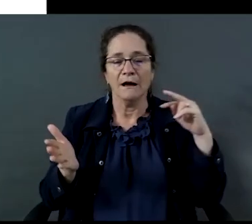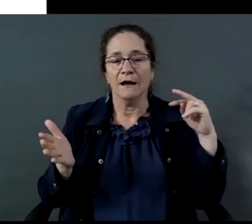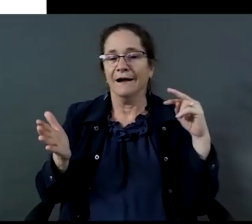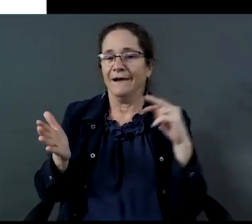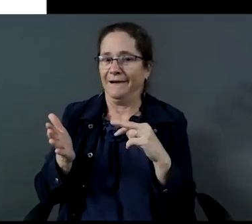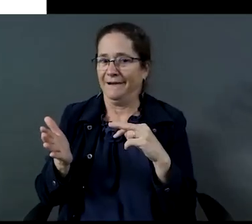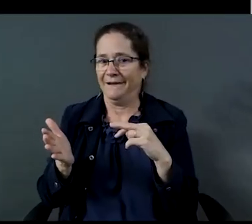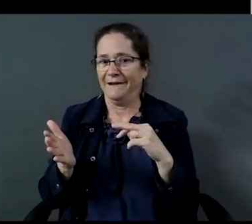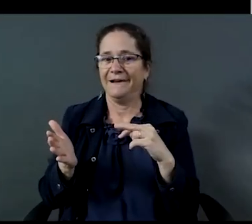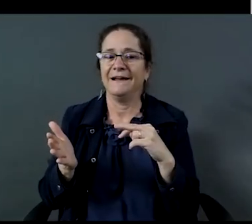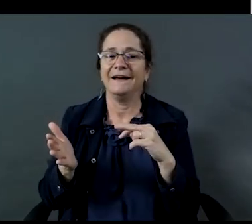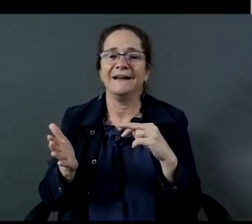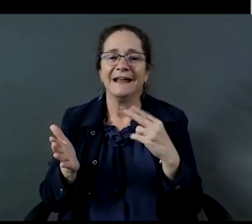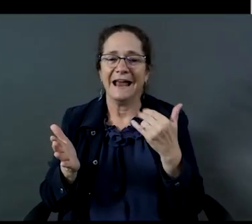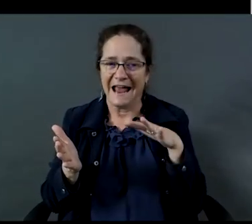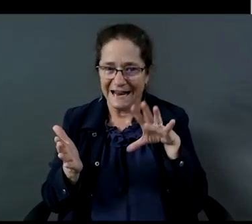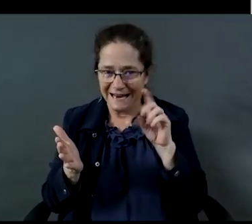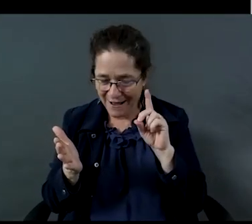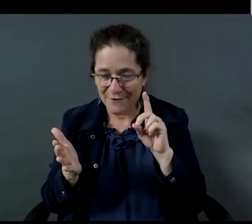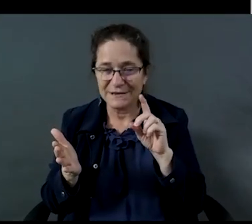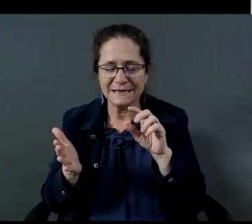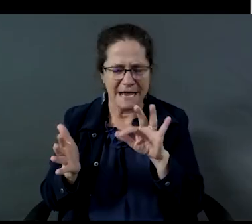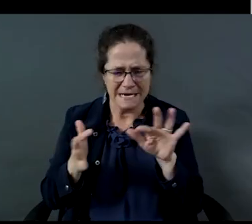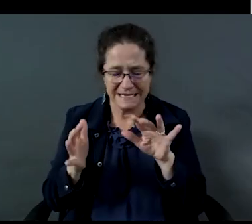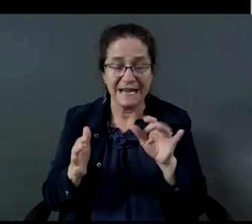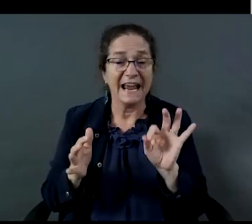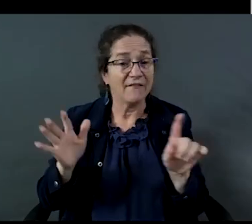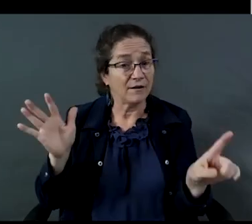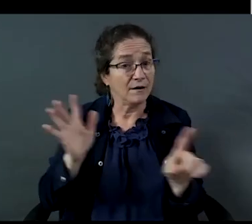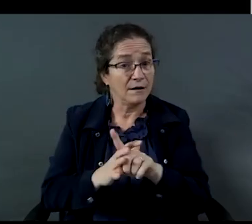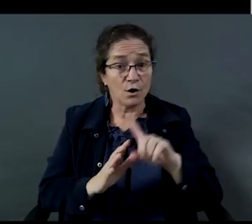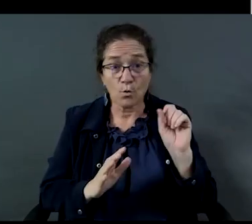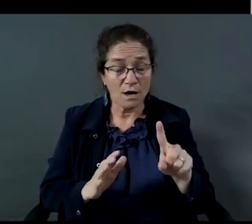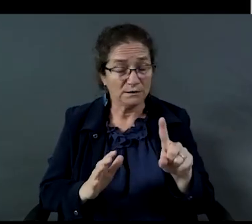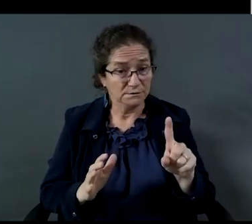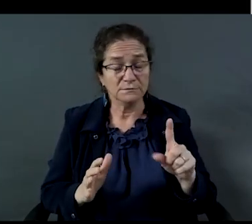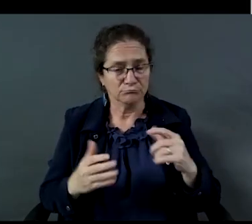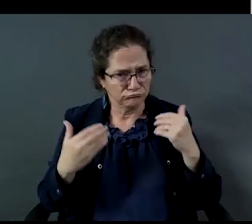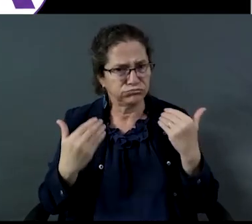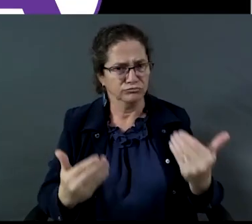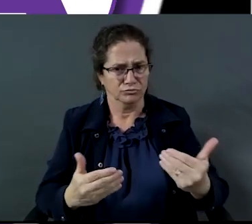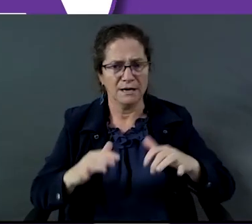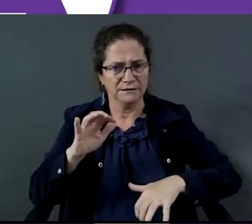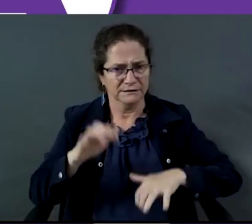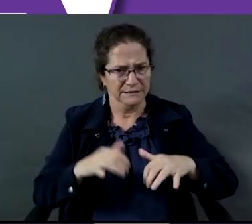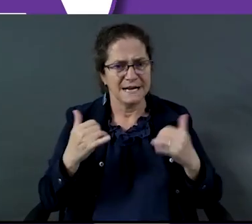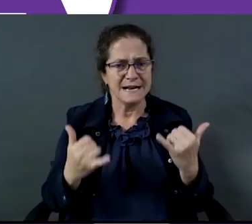those questions. And then thank you, and visit us at www.ocali.org.